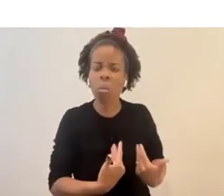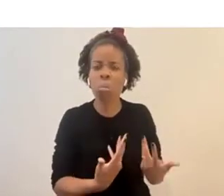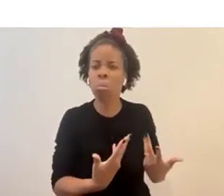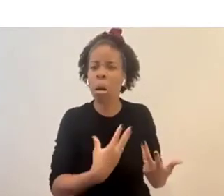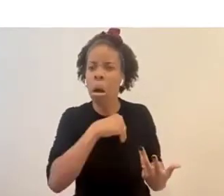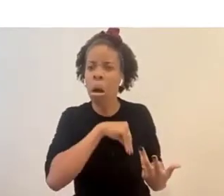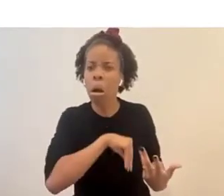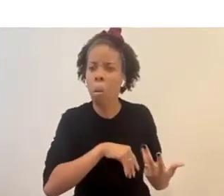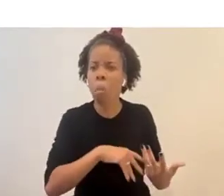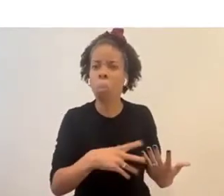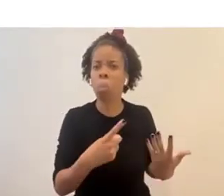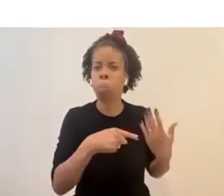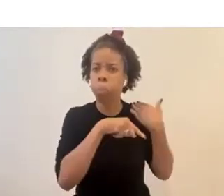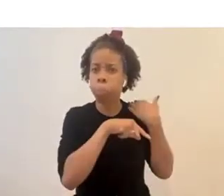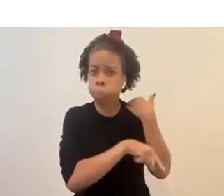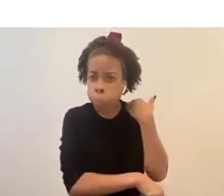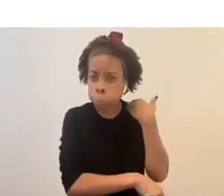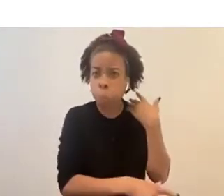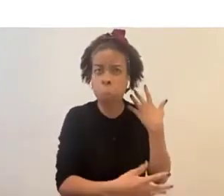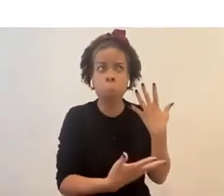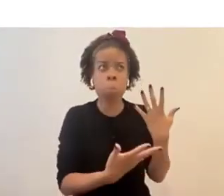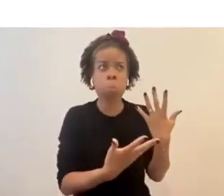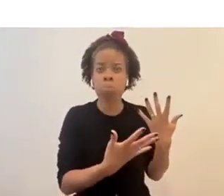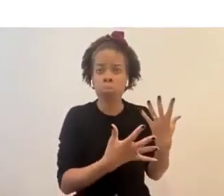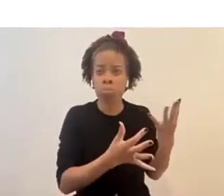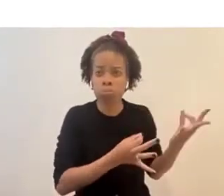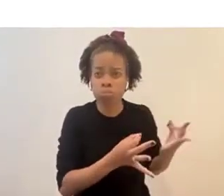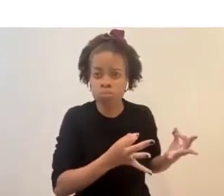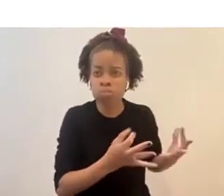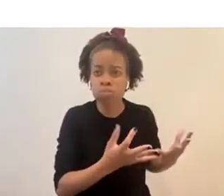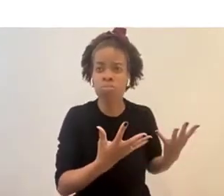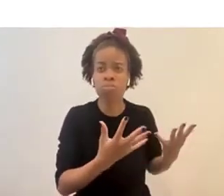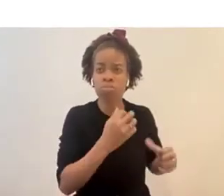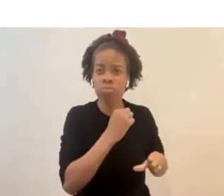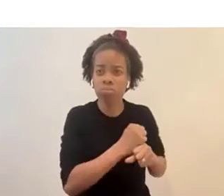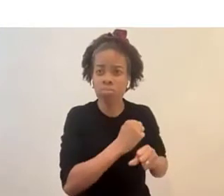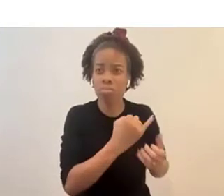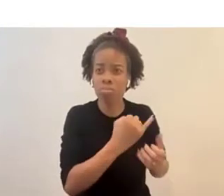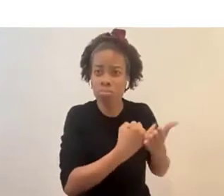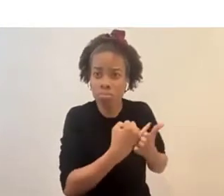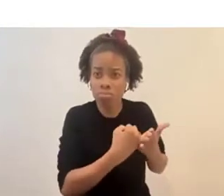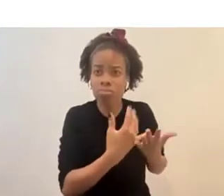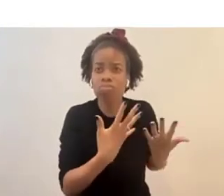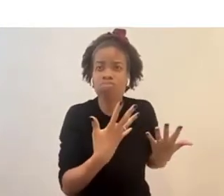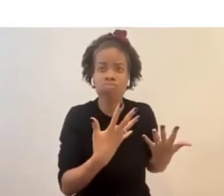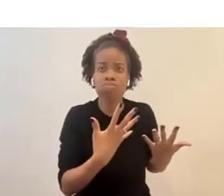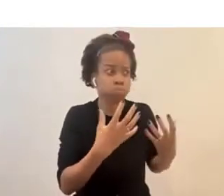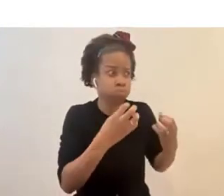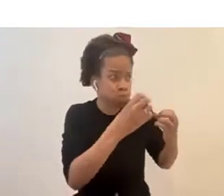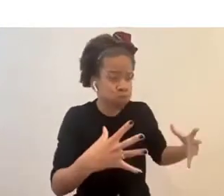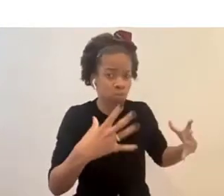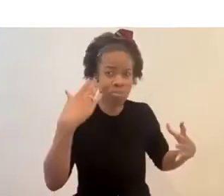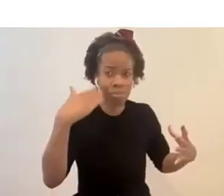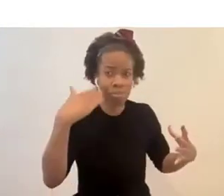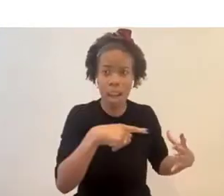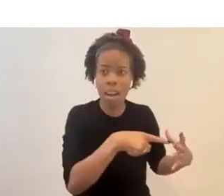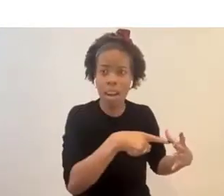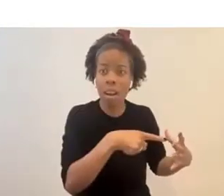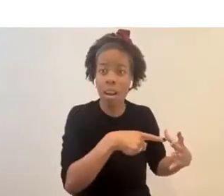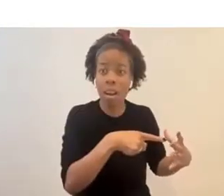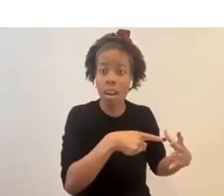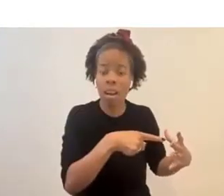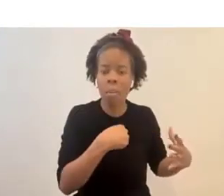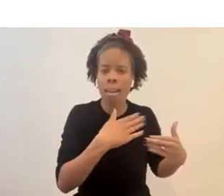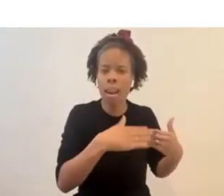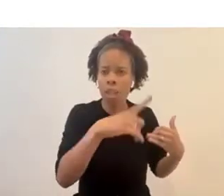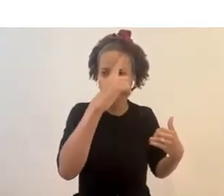extreme poverty, and of course, countries that were in fact majority Black, even though we often avoided thinking and